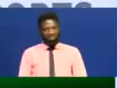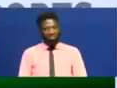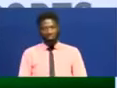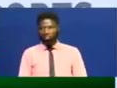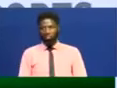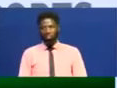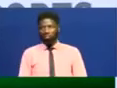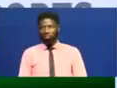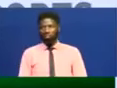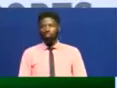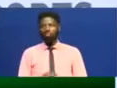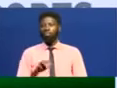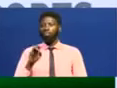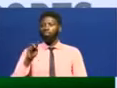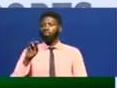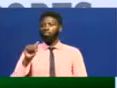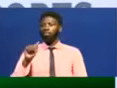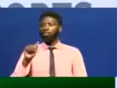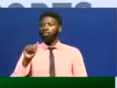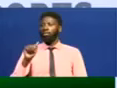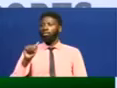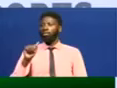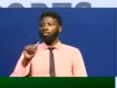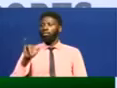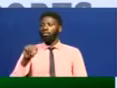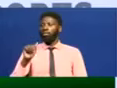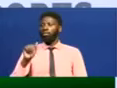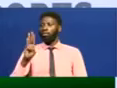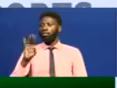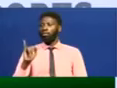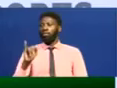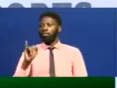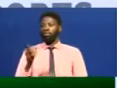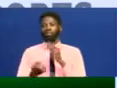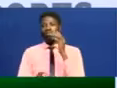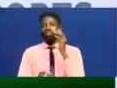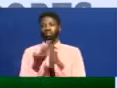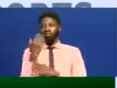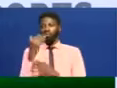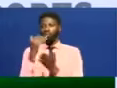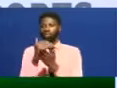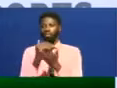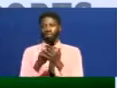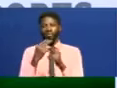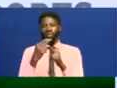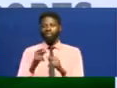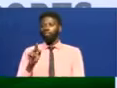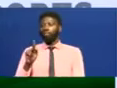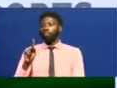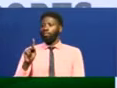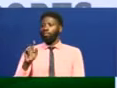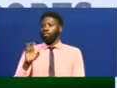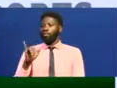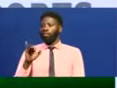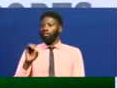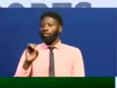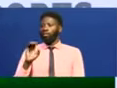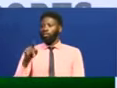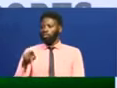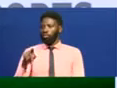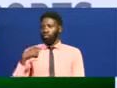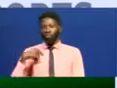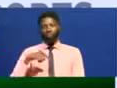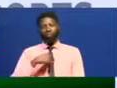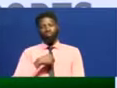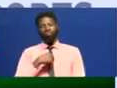Mayavi there, Mayavi Simama. Mayavi has been implementing a program called KEOP, which we have